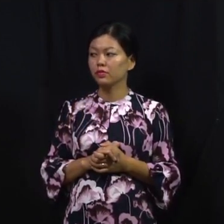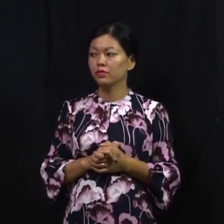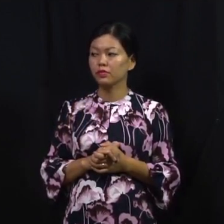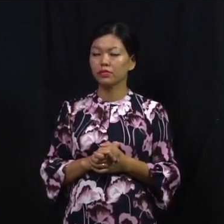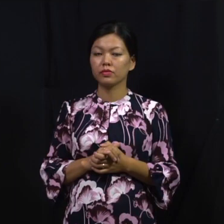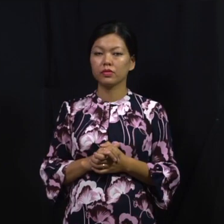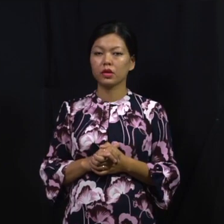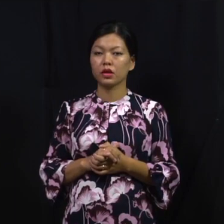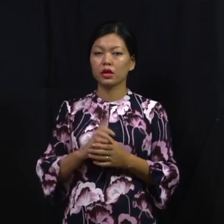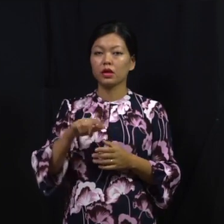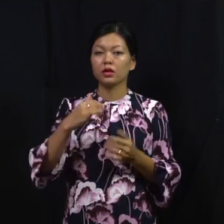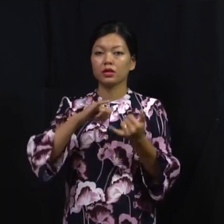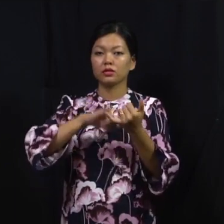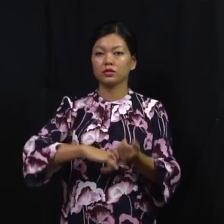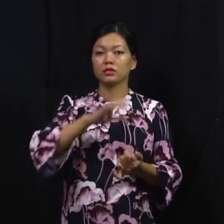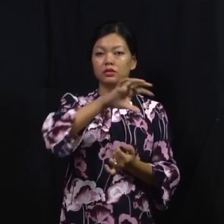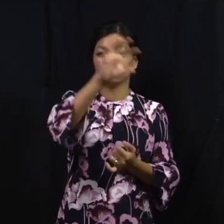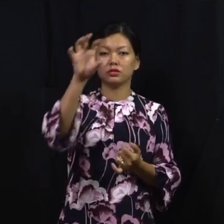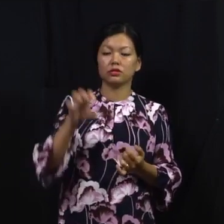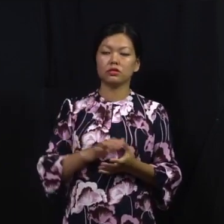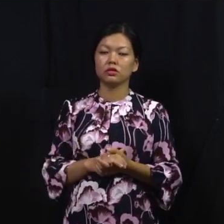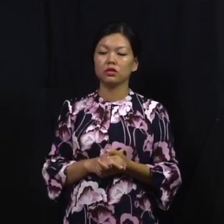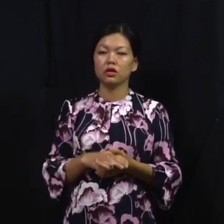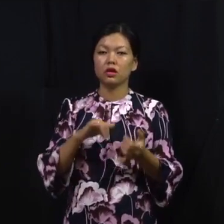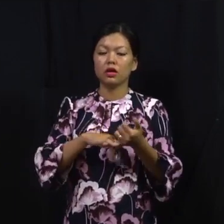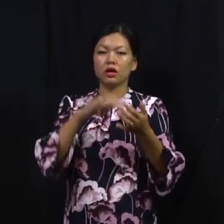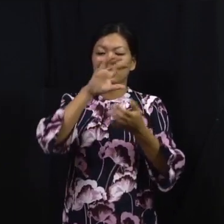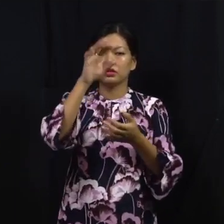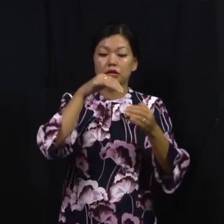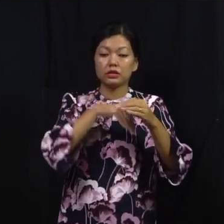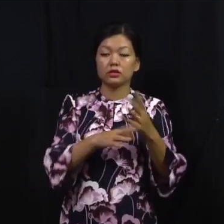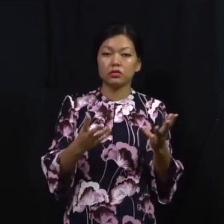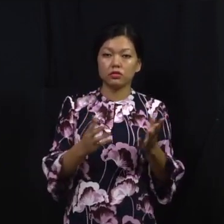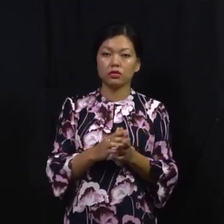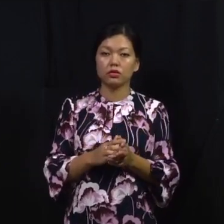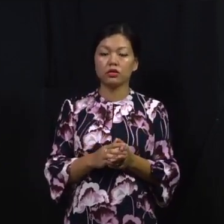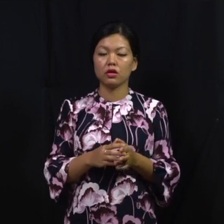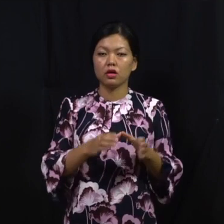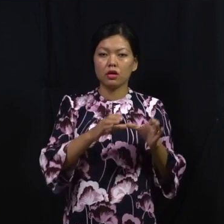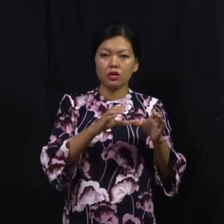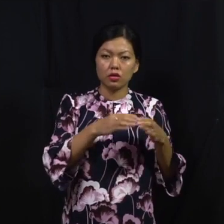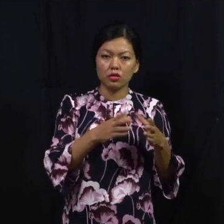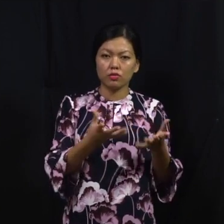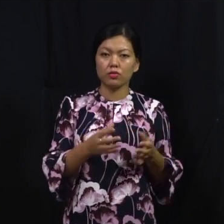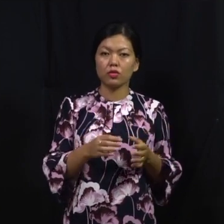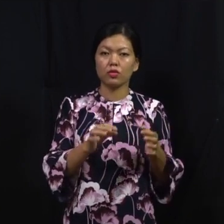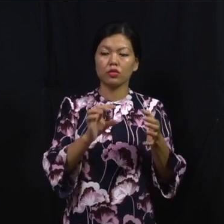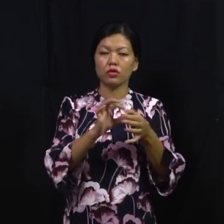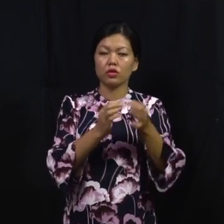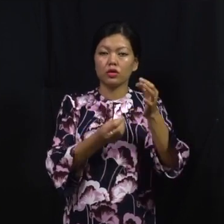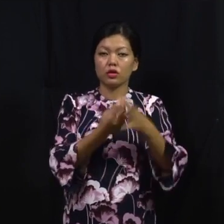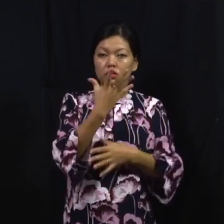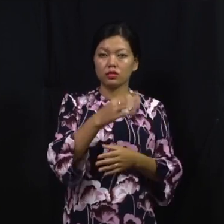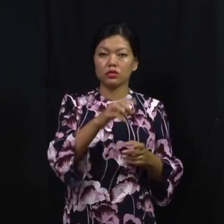state? People living, okay, or a group or an association of people who live in a